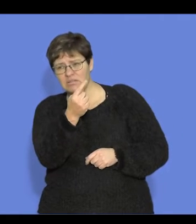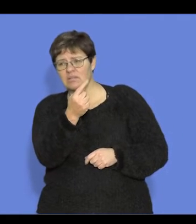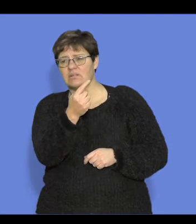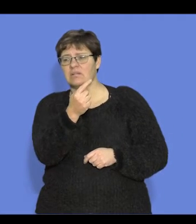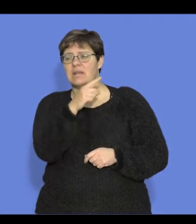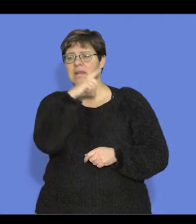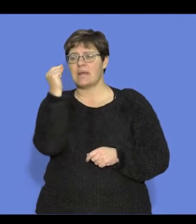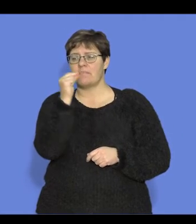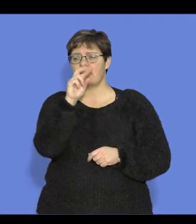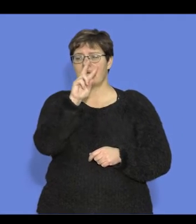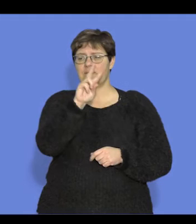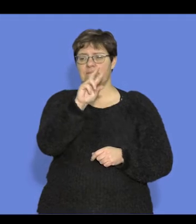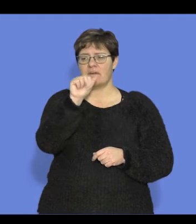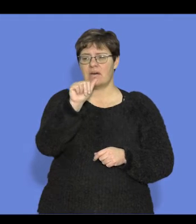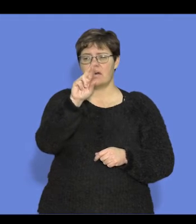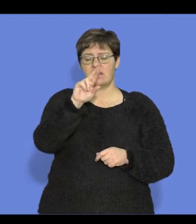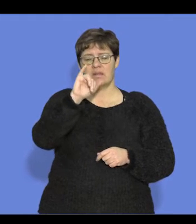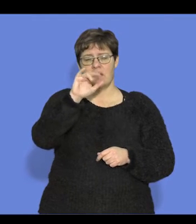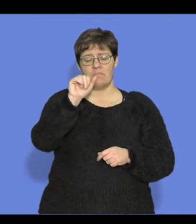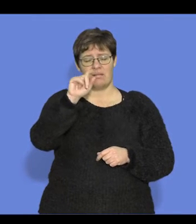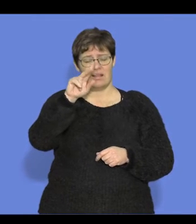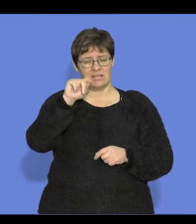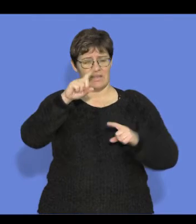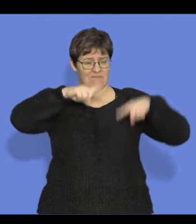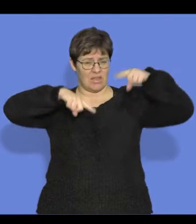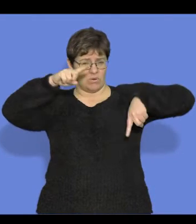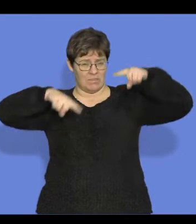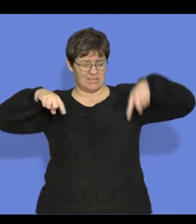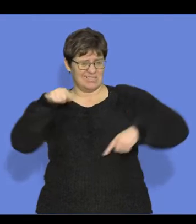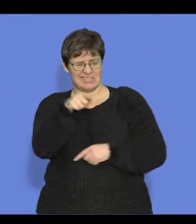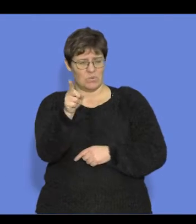what some things called variables are.